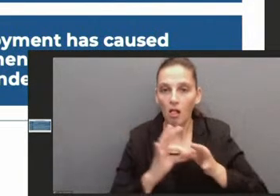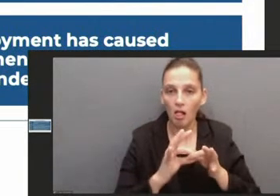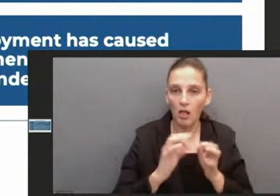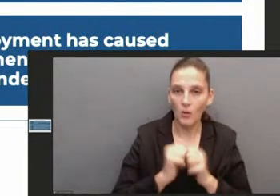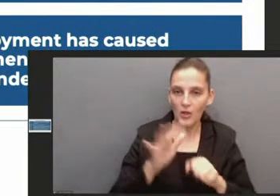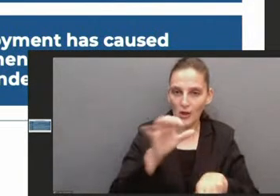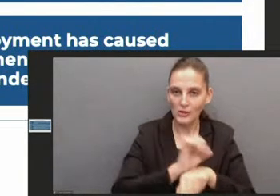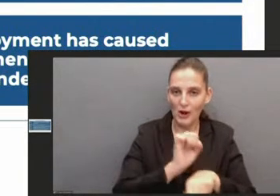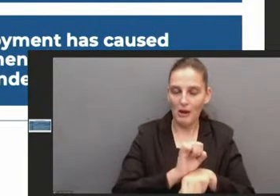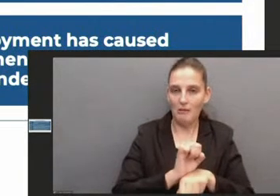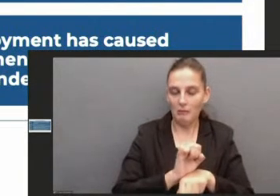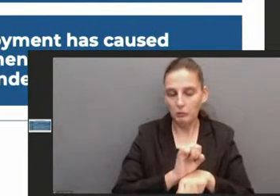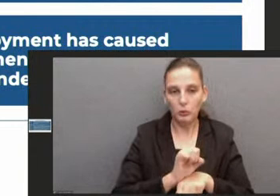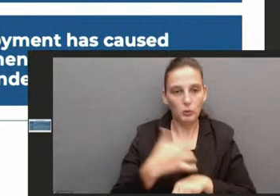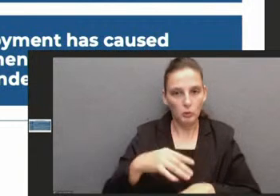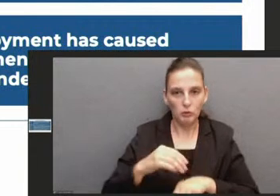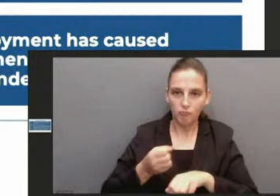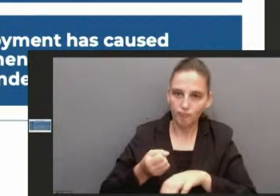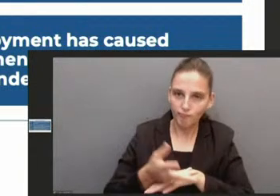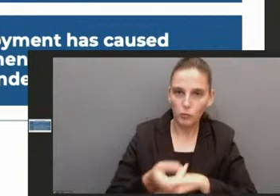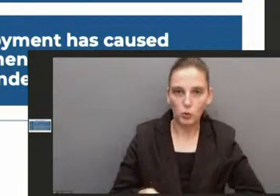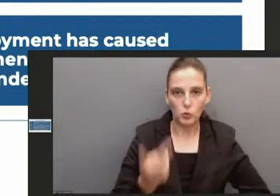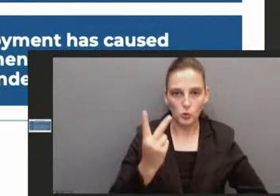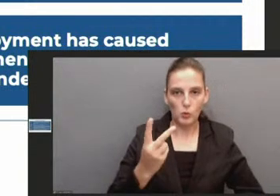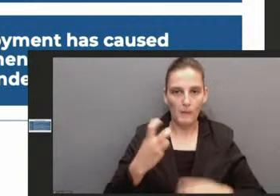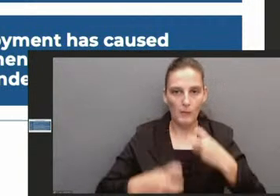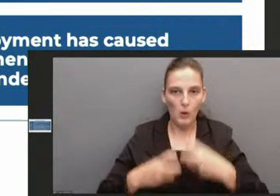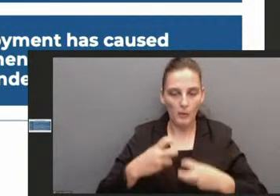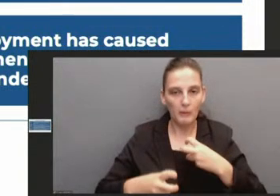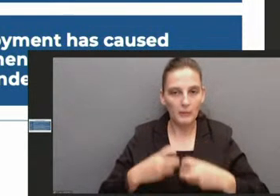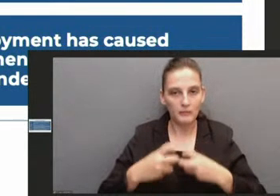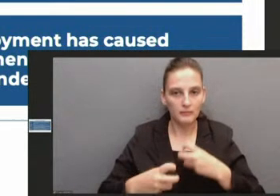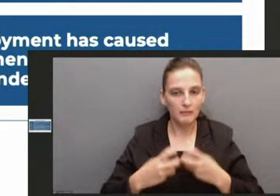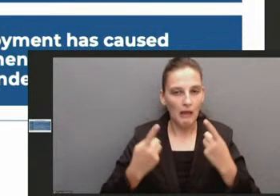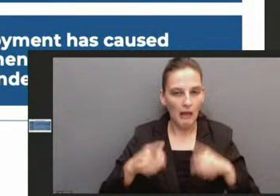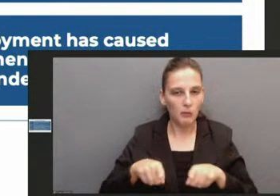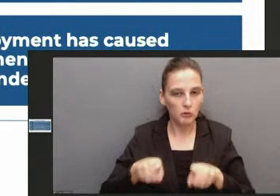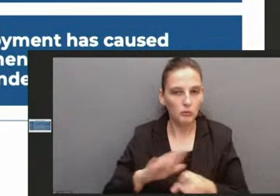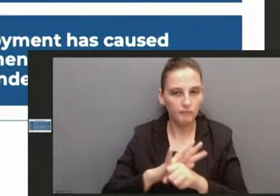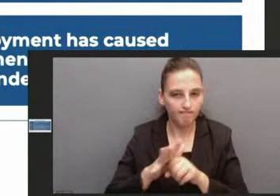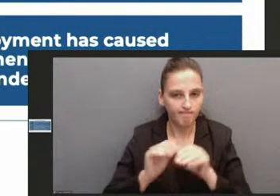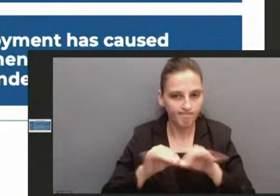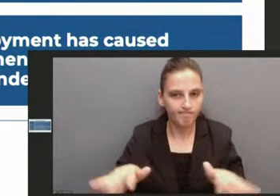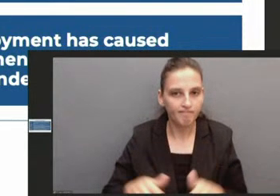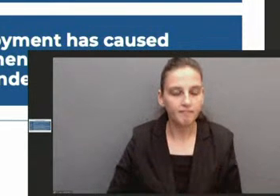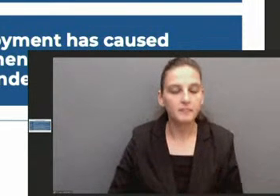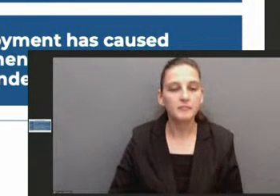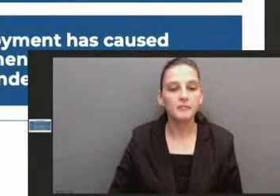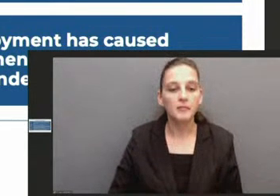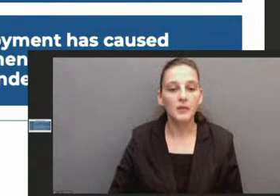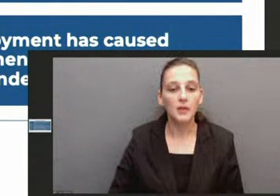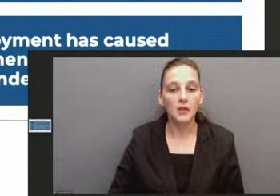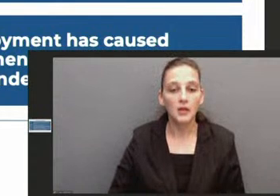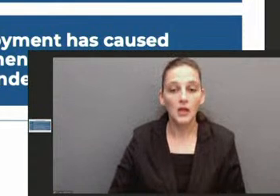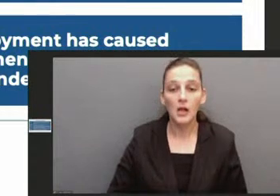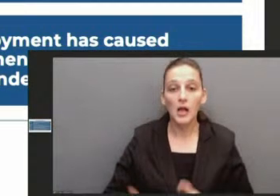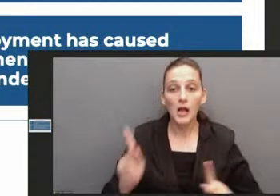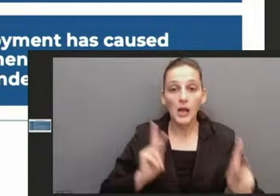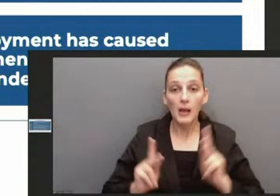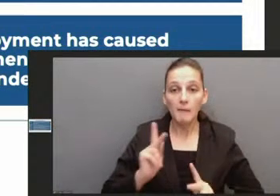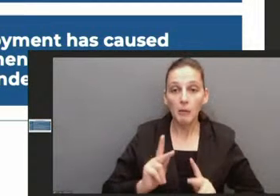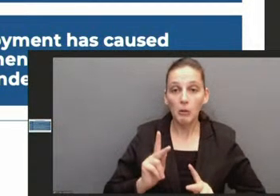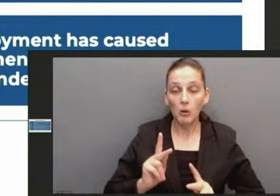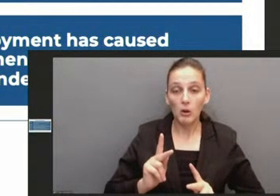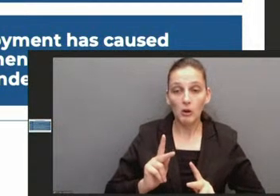2 specific problems that manifested themselves during the pandemic. First, people displaced from jobs early on in